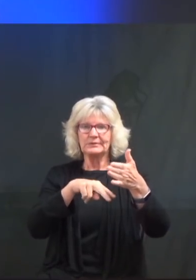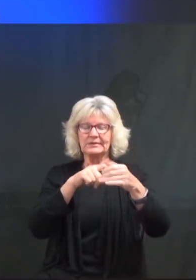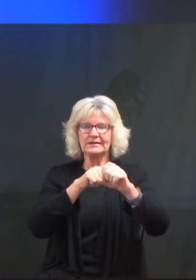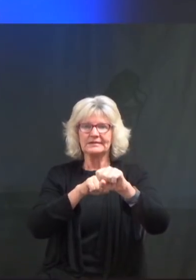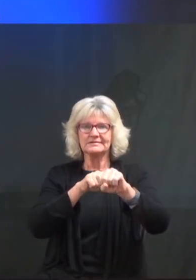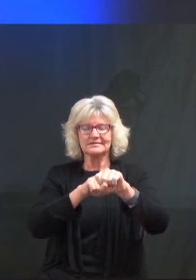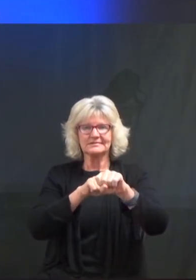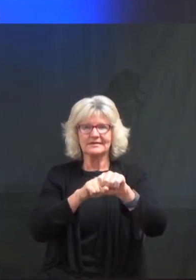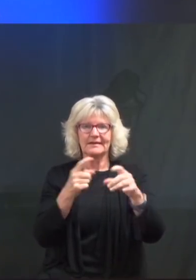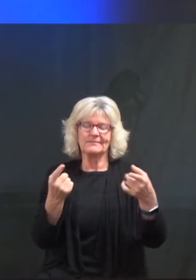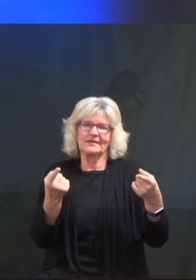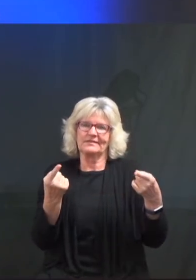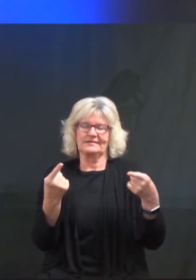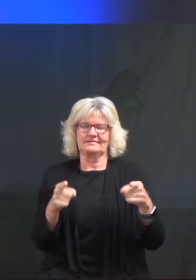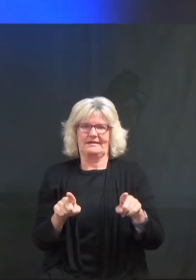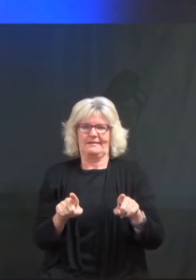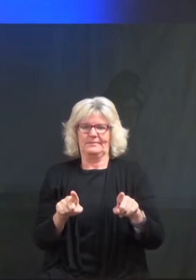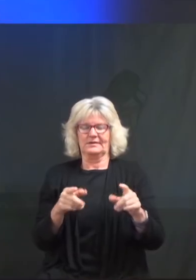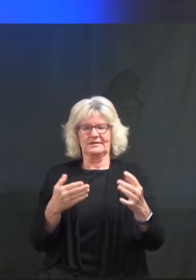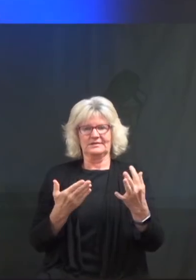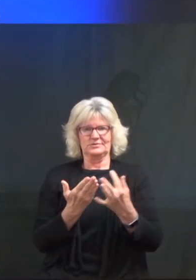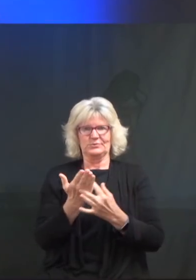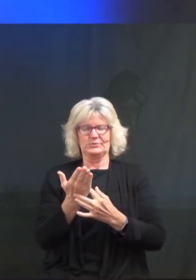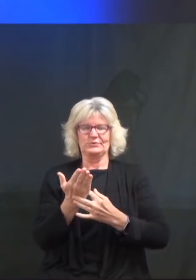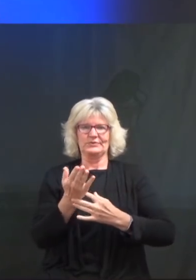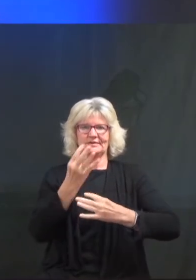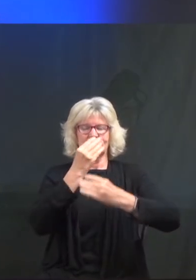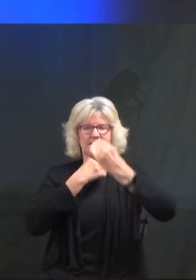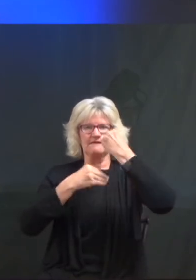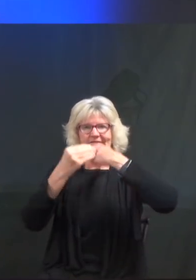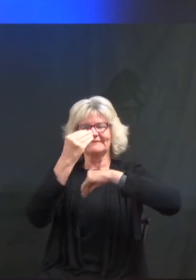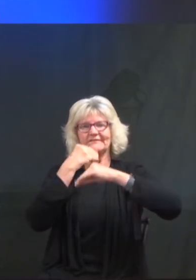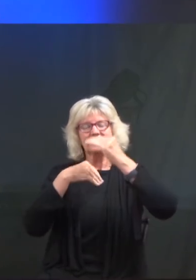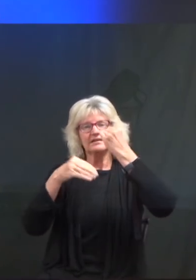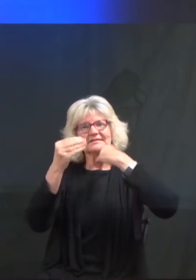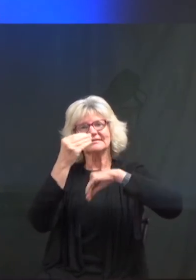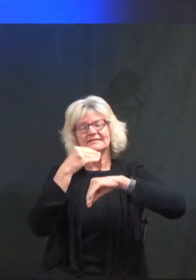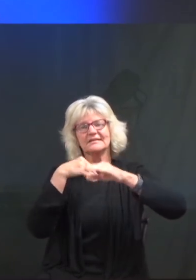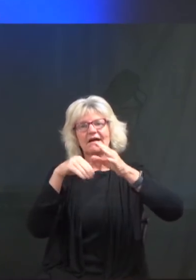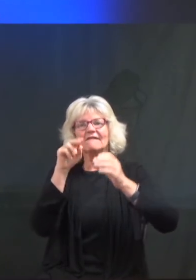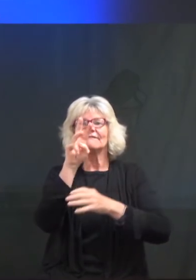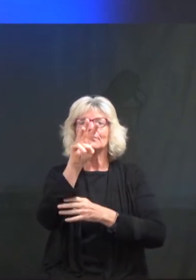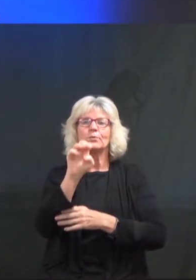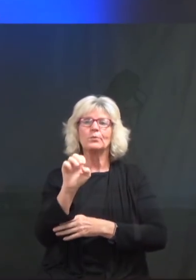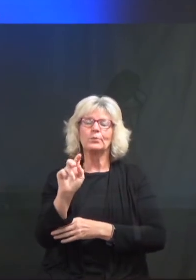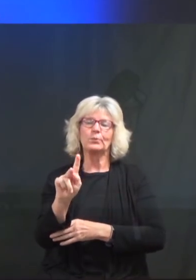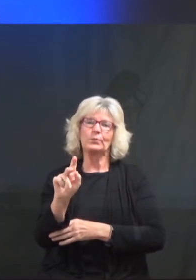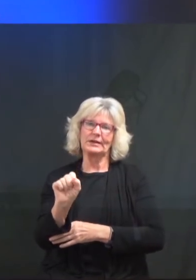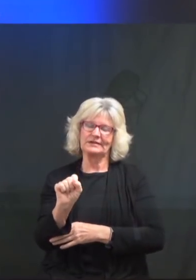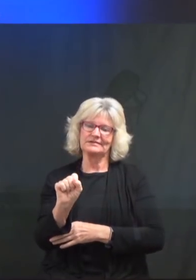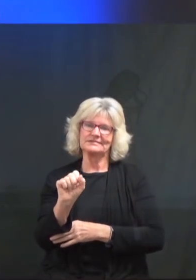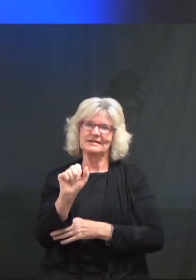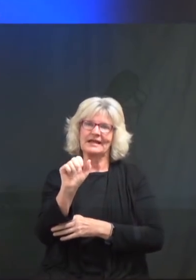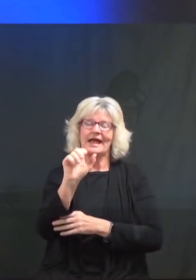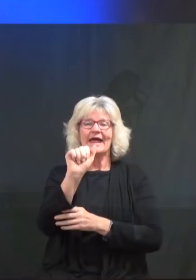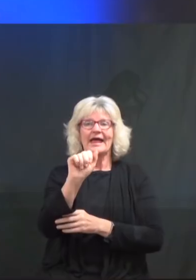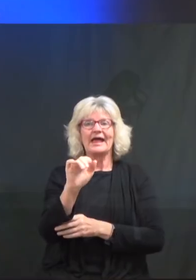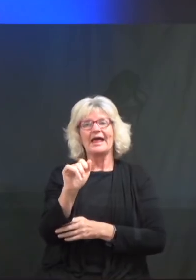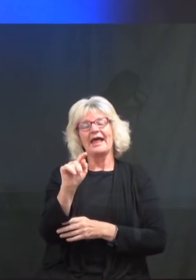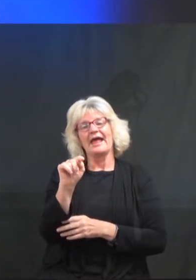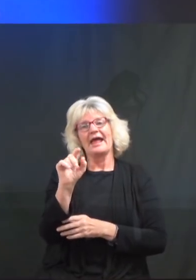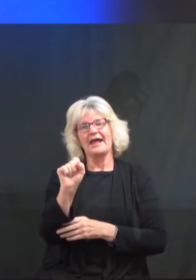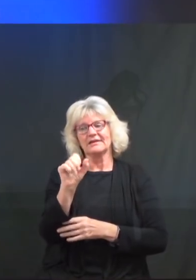when this happened is during this Feast of Weeks. Acts chapter 2, verse 5 tells us